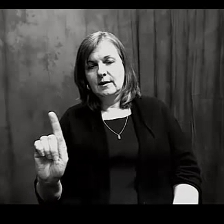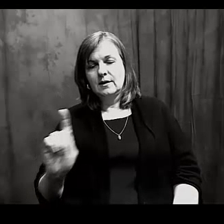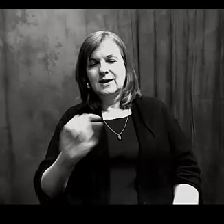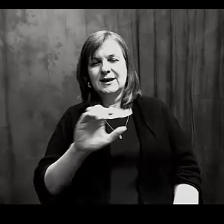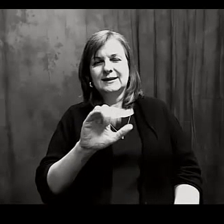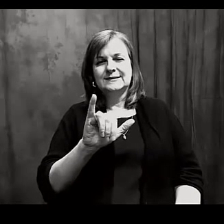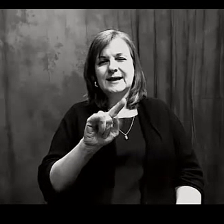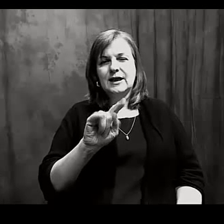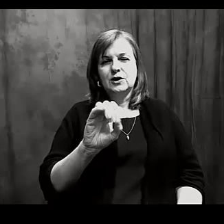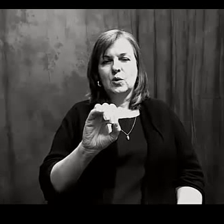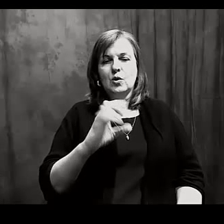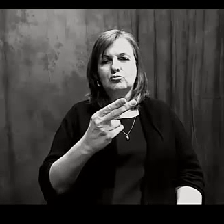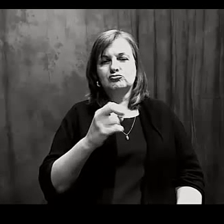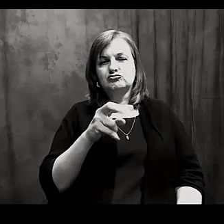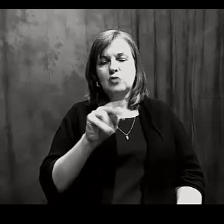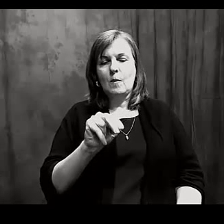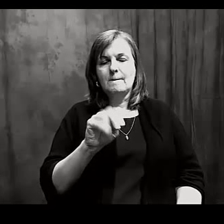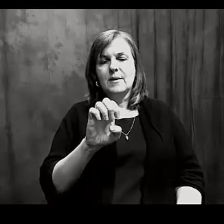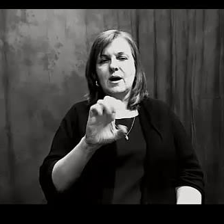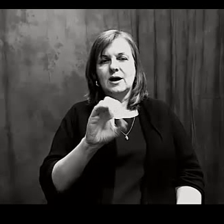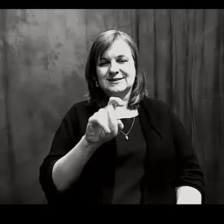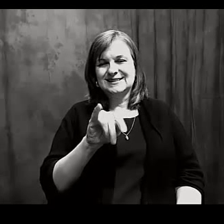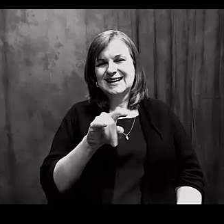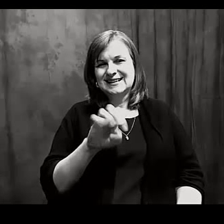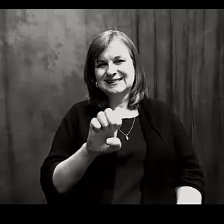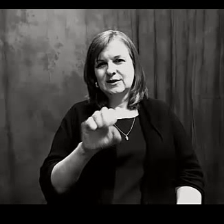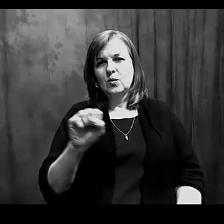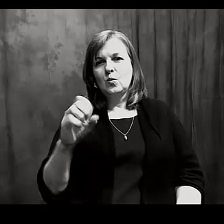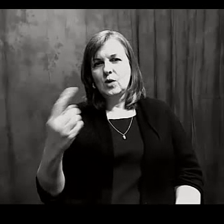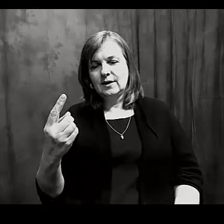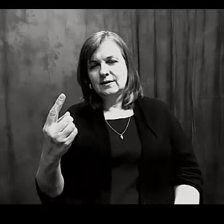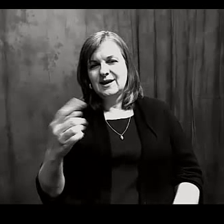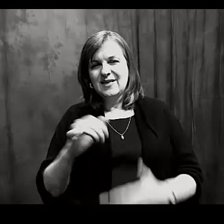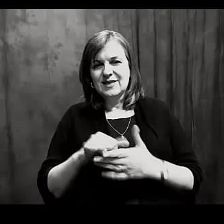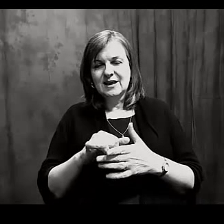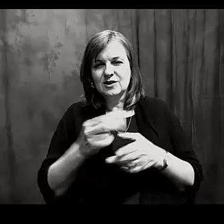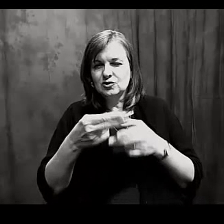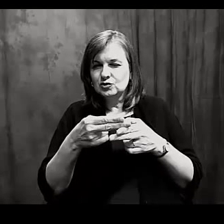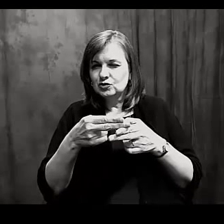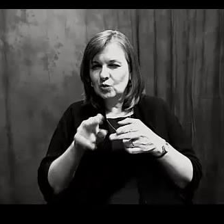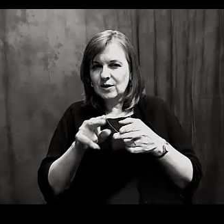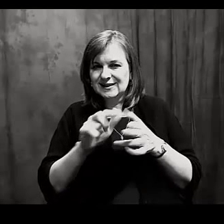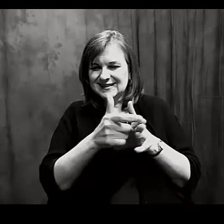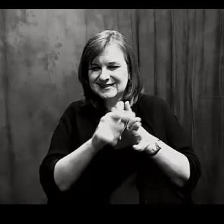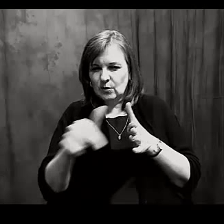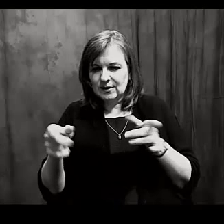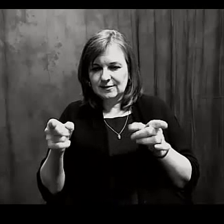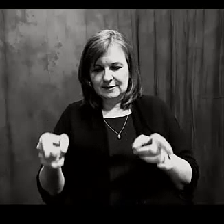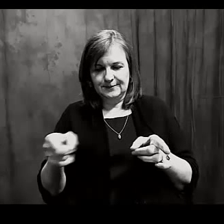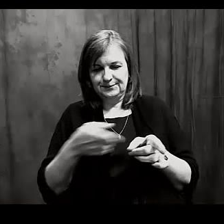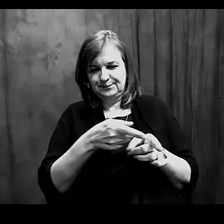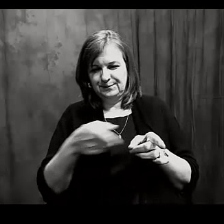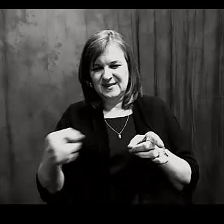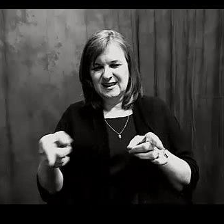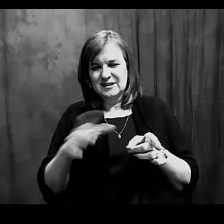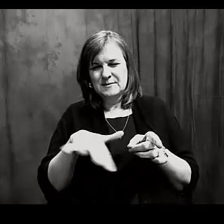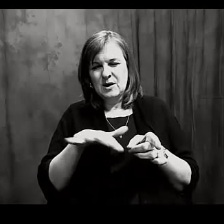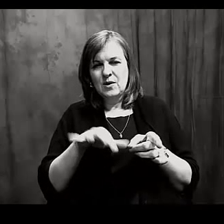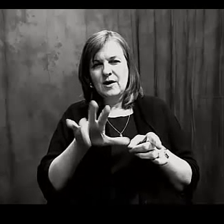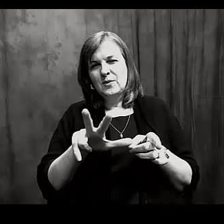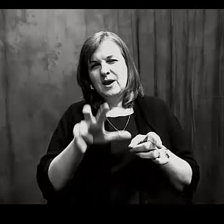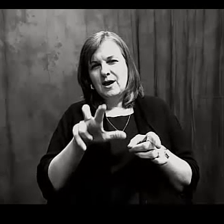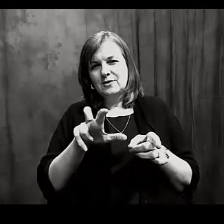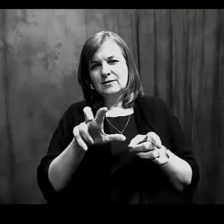CO1 or cytochrome oxidase 1. This gene sequence is very, very short. It's